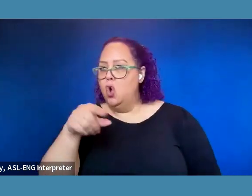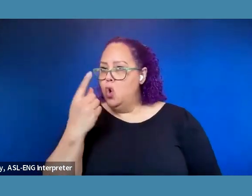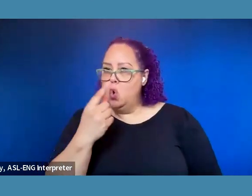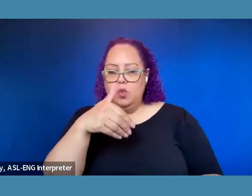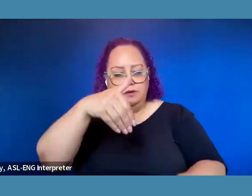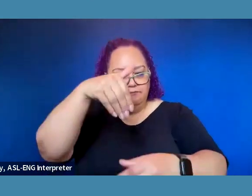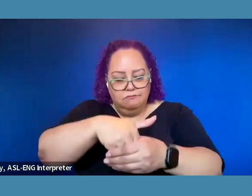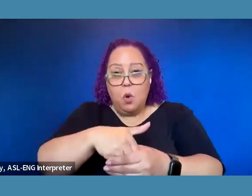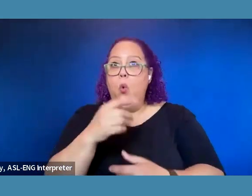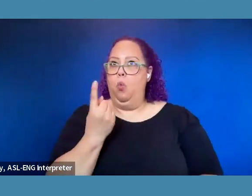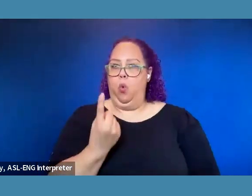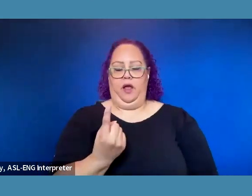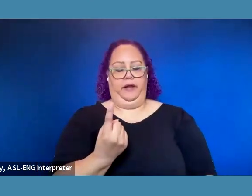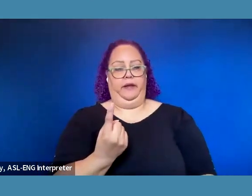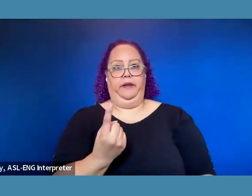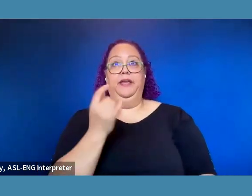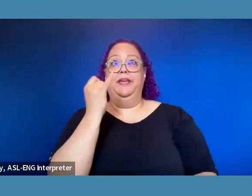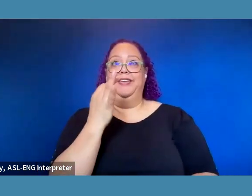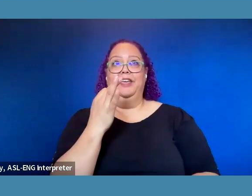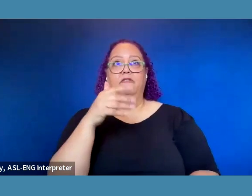one ballot.